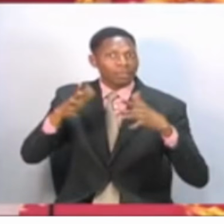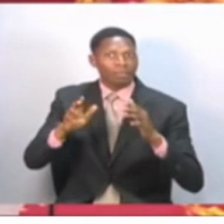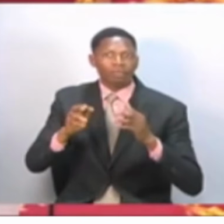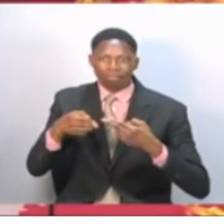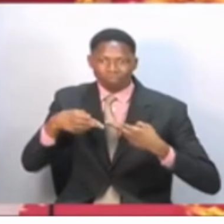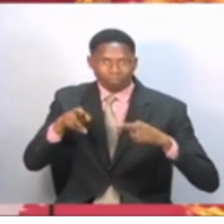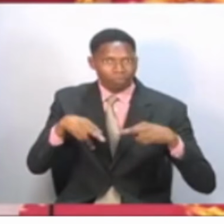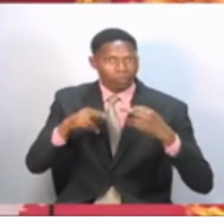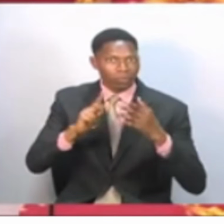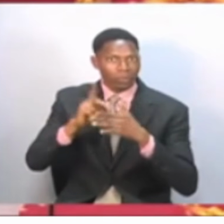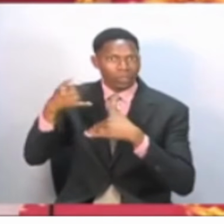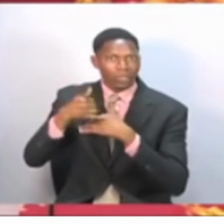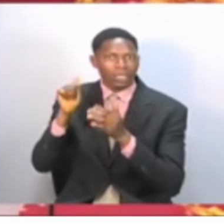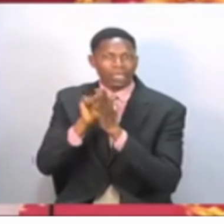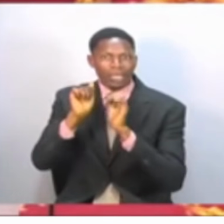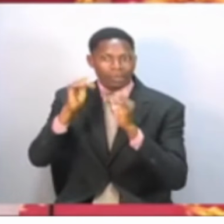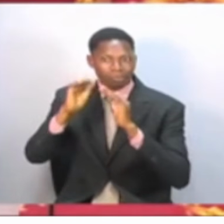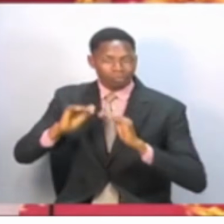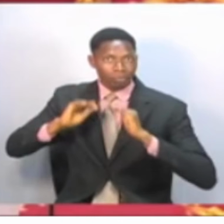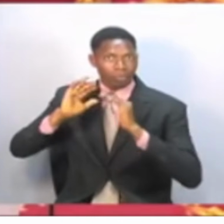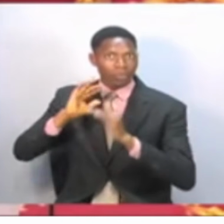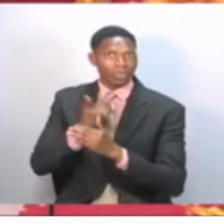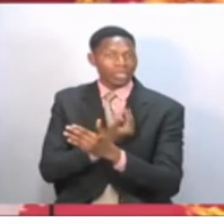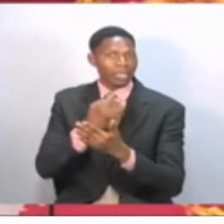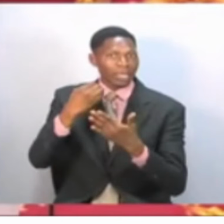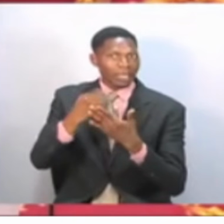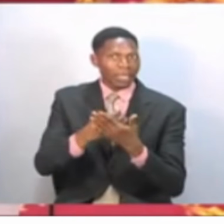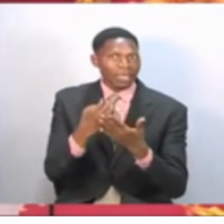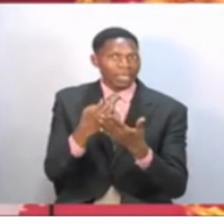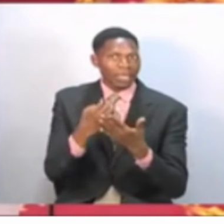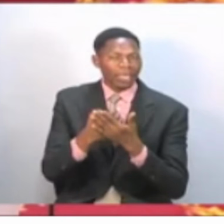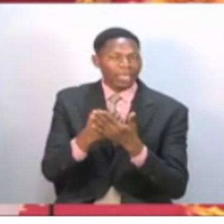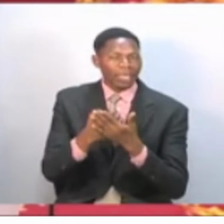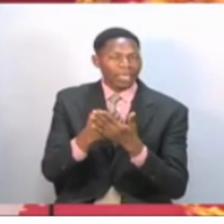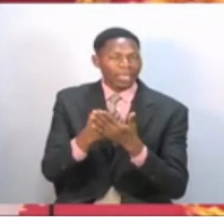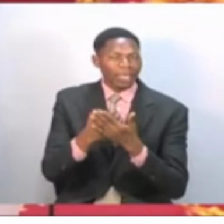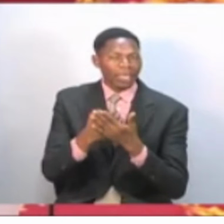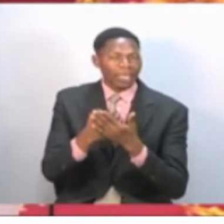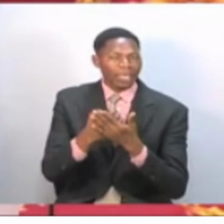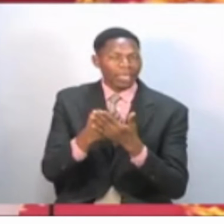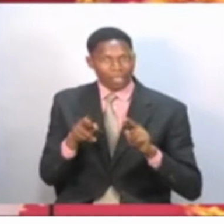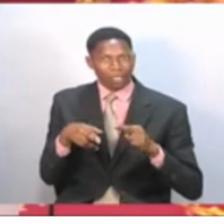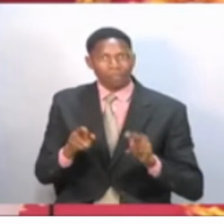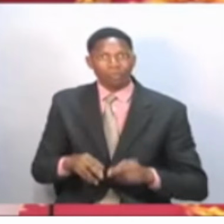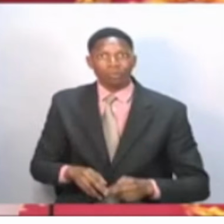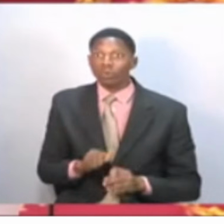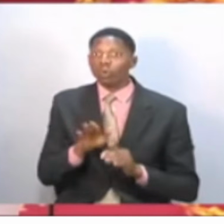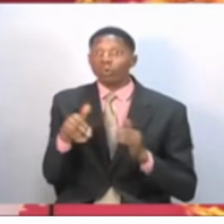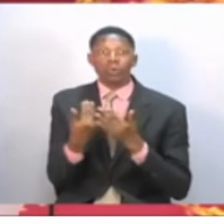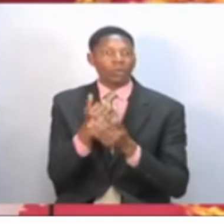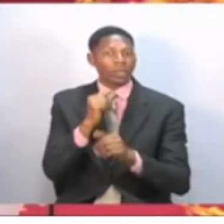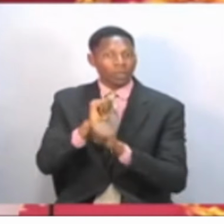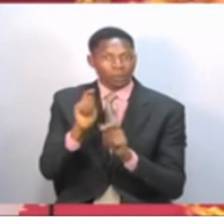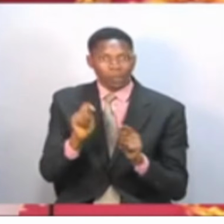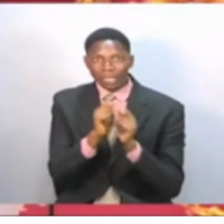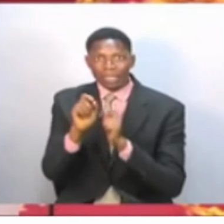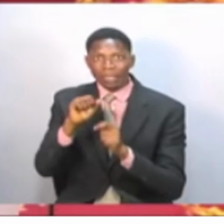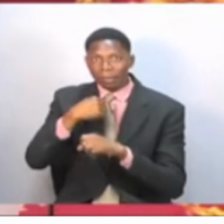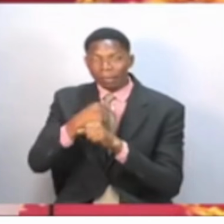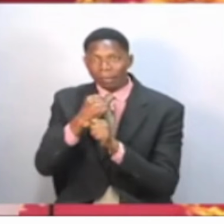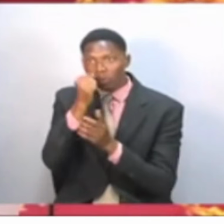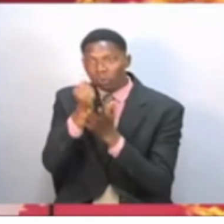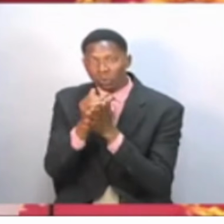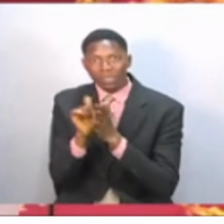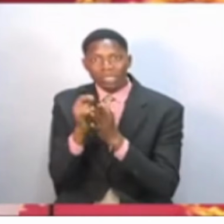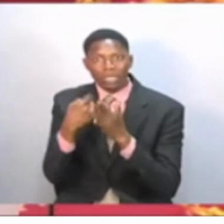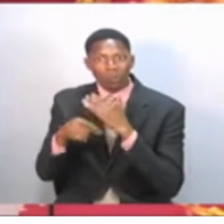that would enhance our economy, make our roads safer, and this is why I tell colleagues, let us work together to make sure that we protect the